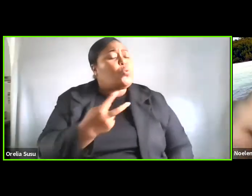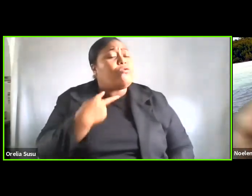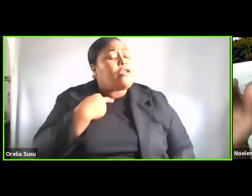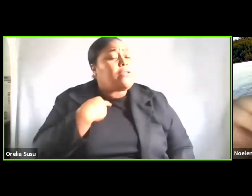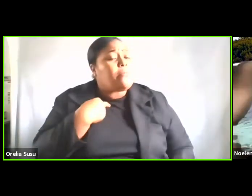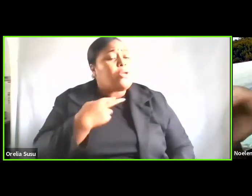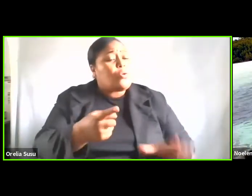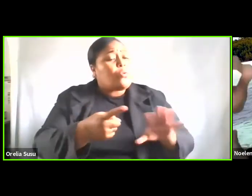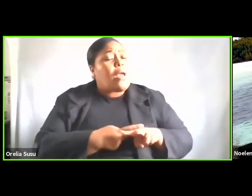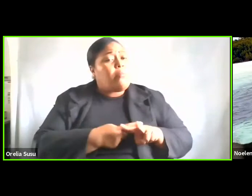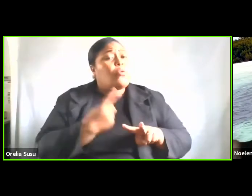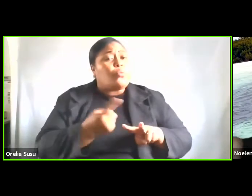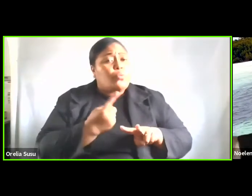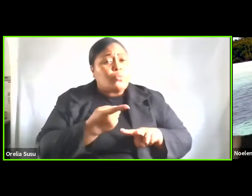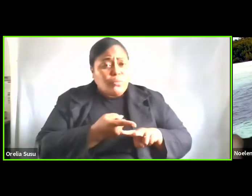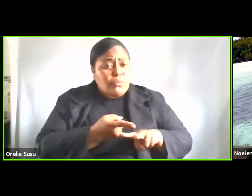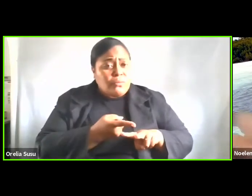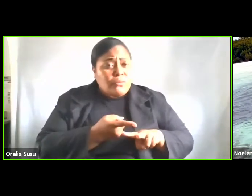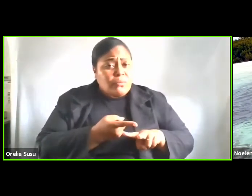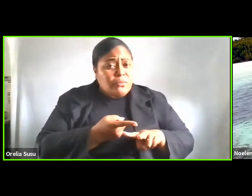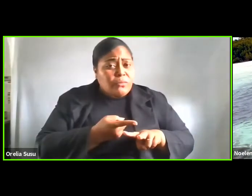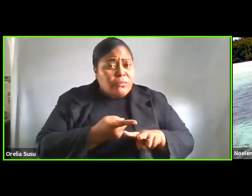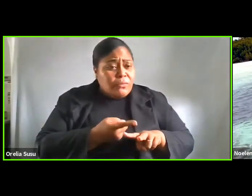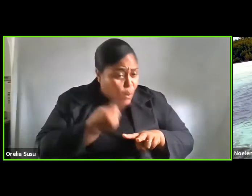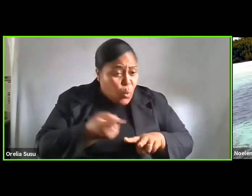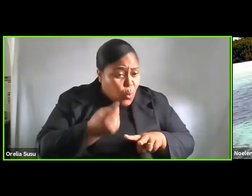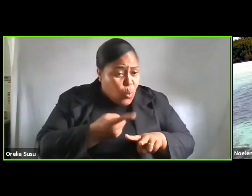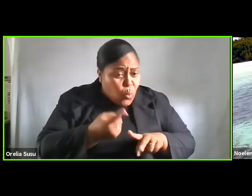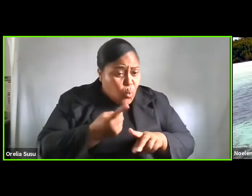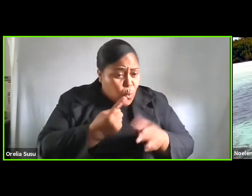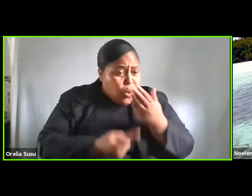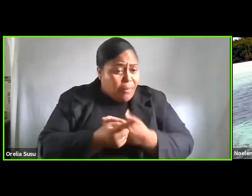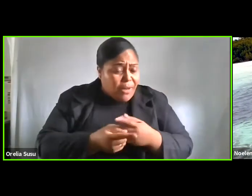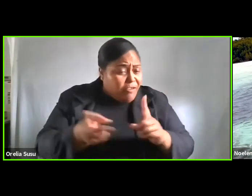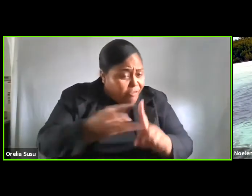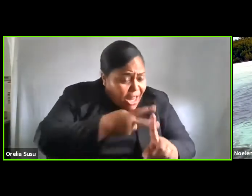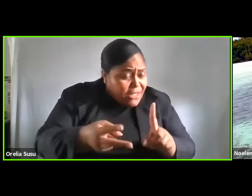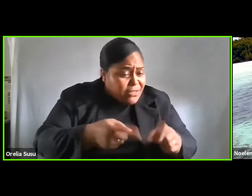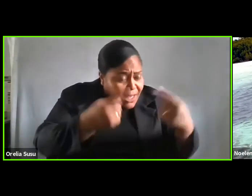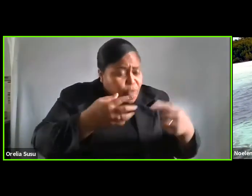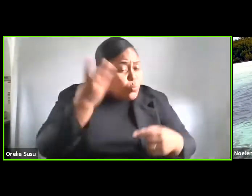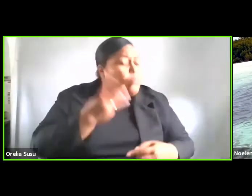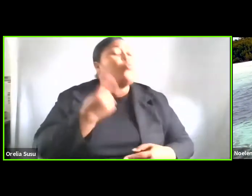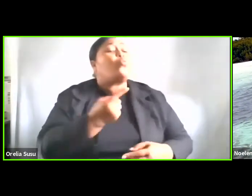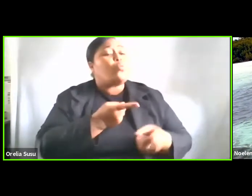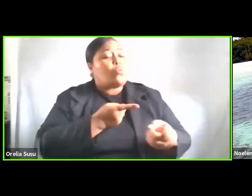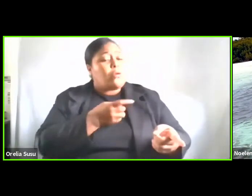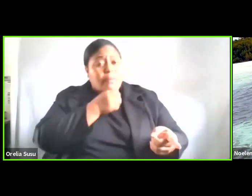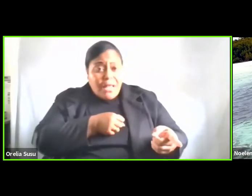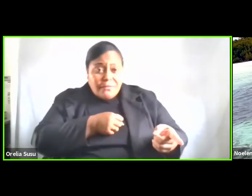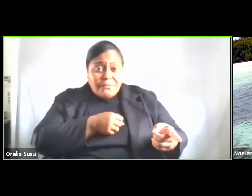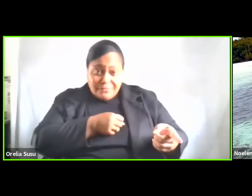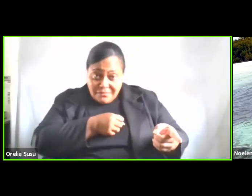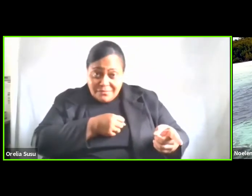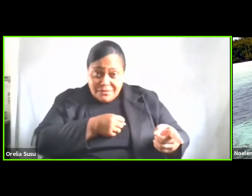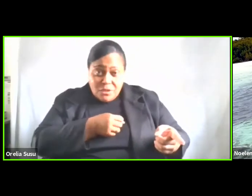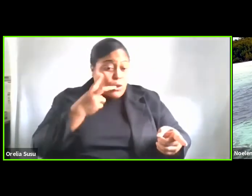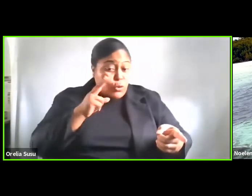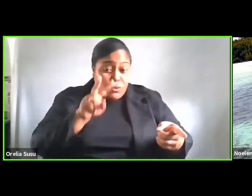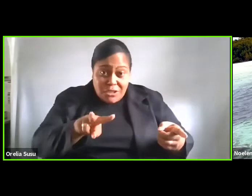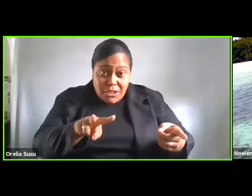who are the who are the ones who are perpetuating violence against women when you look at the evidence and the statistics then